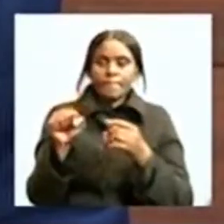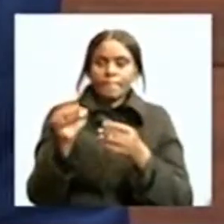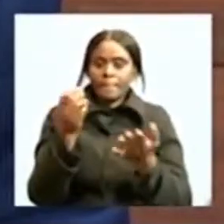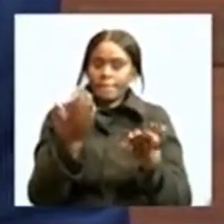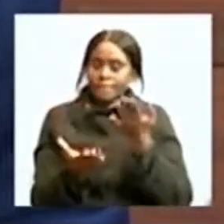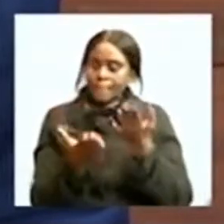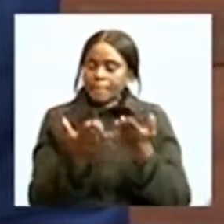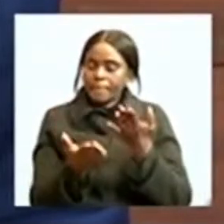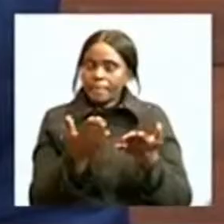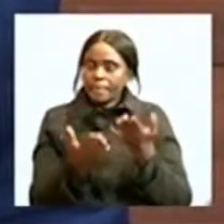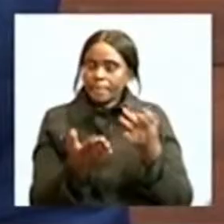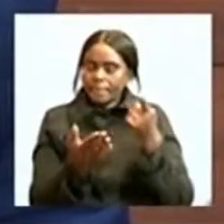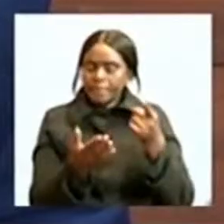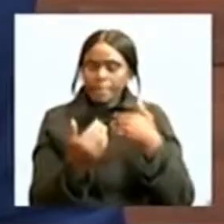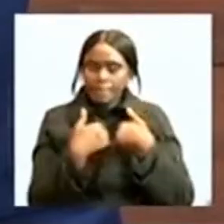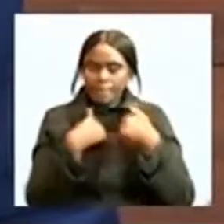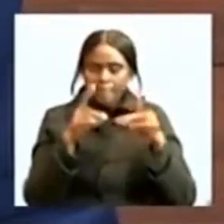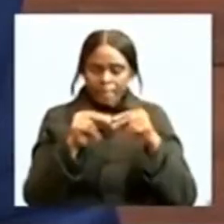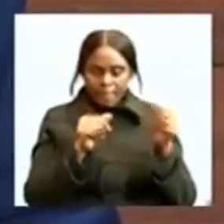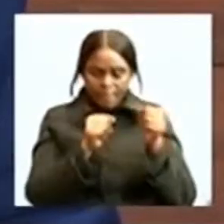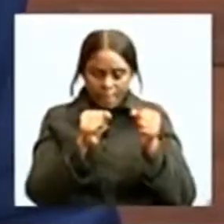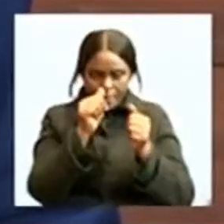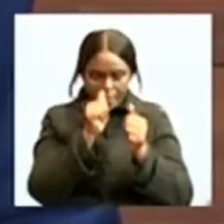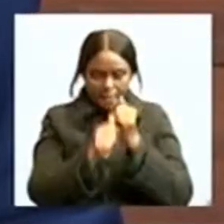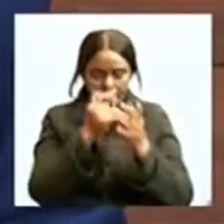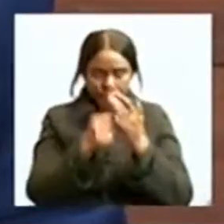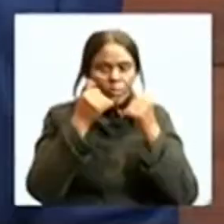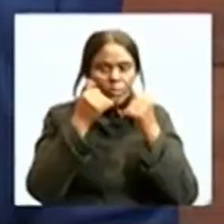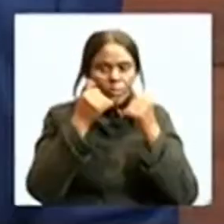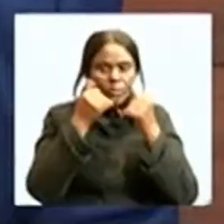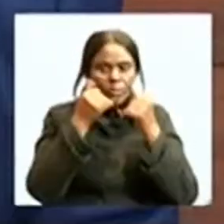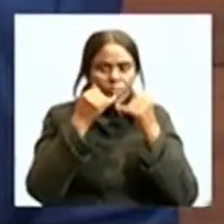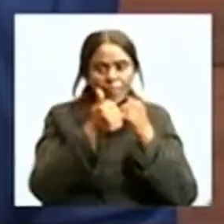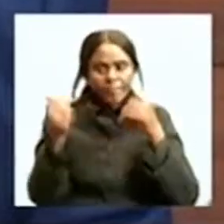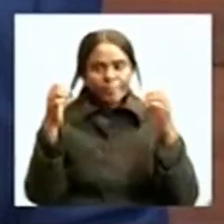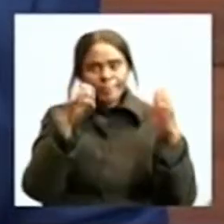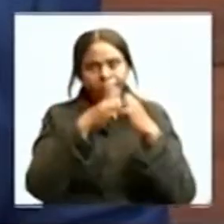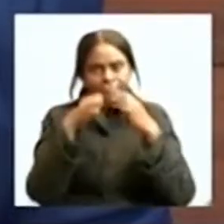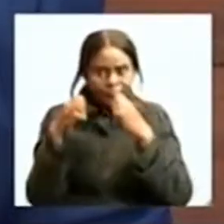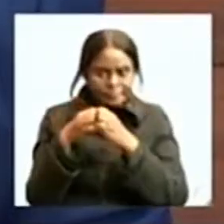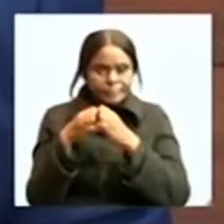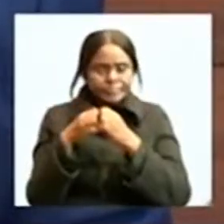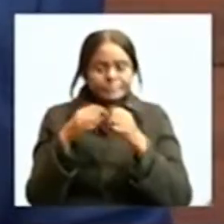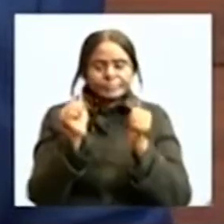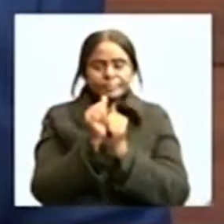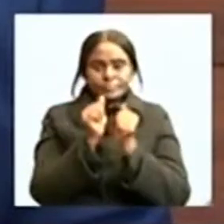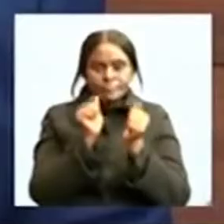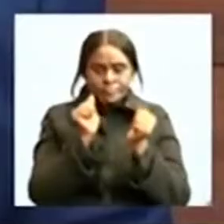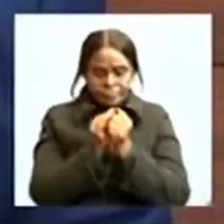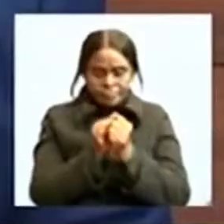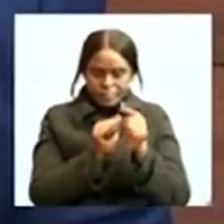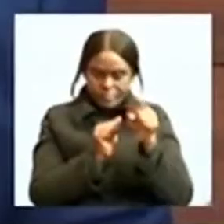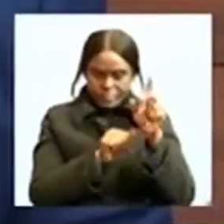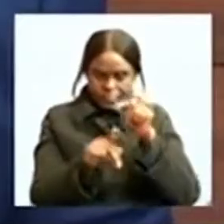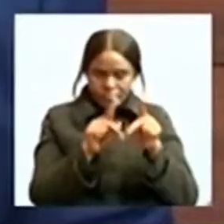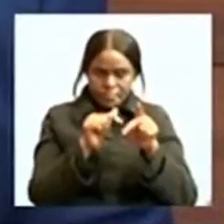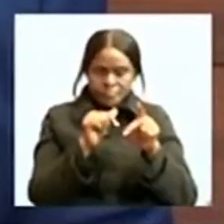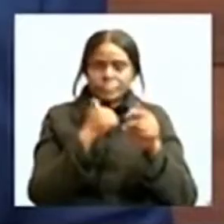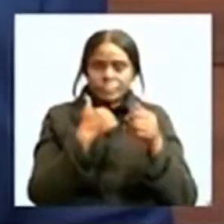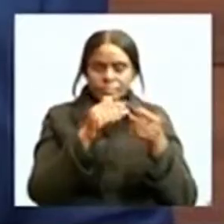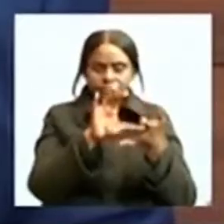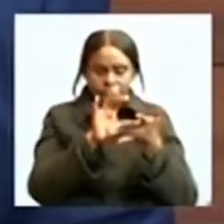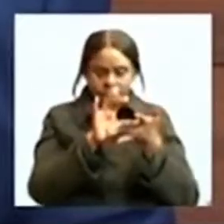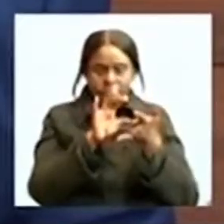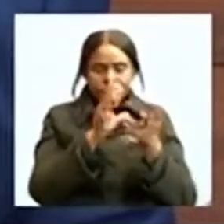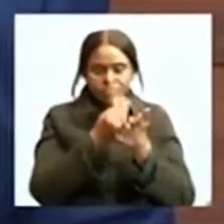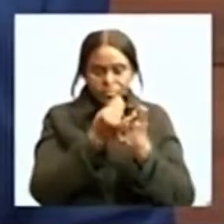whether there are no systems that inform other banks about these people having borrowed money